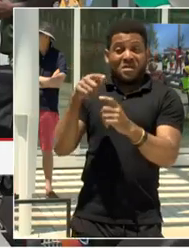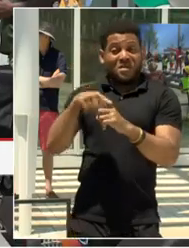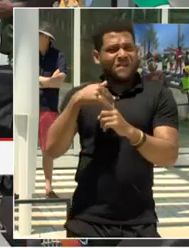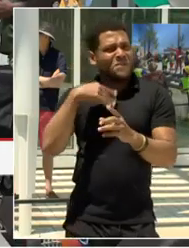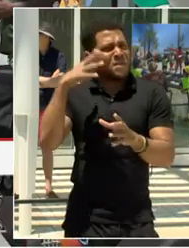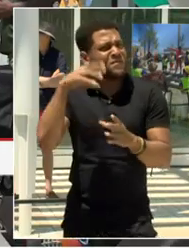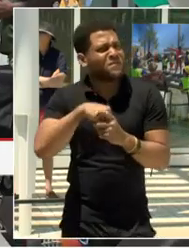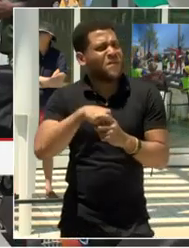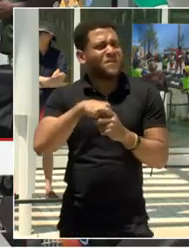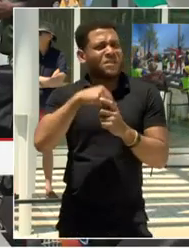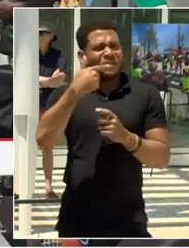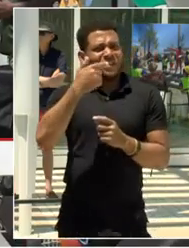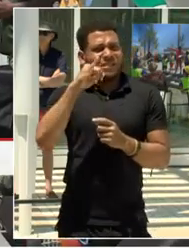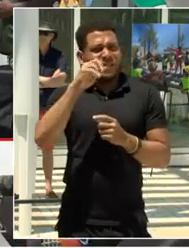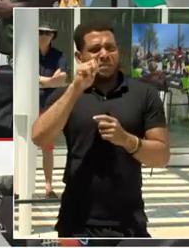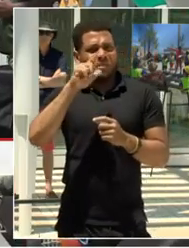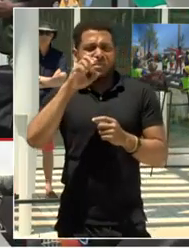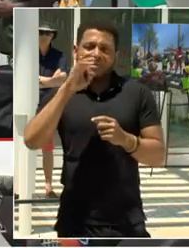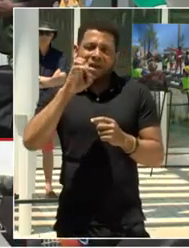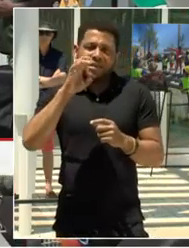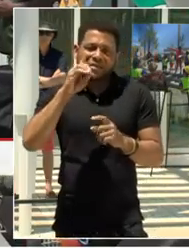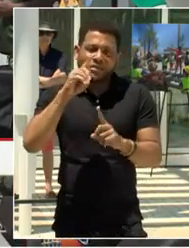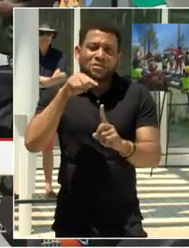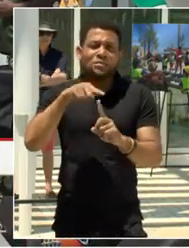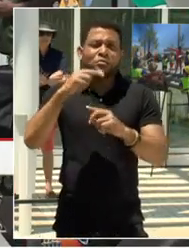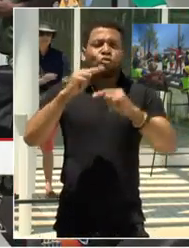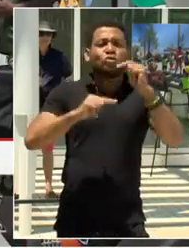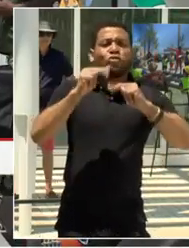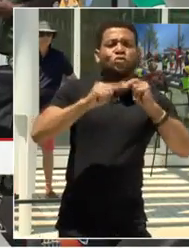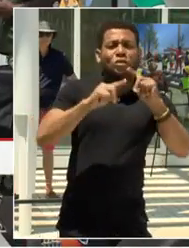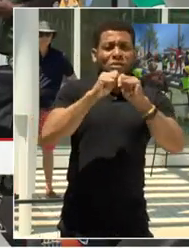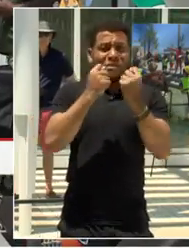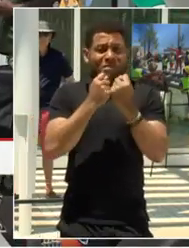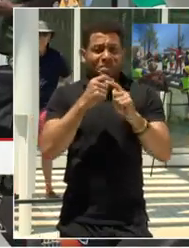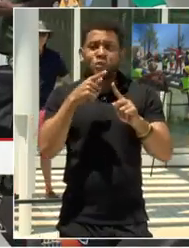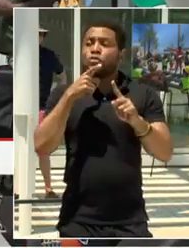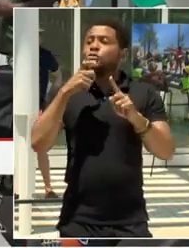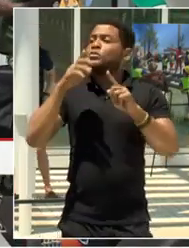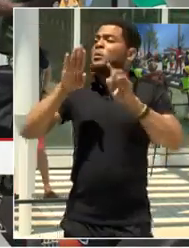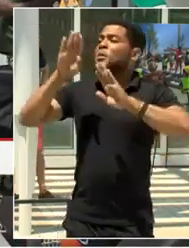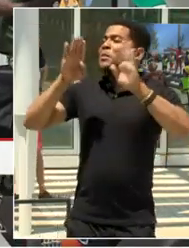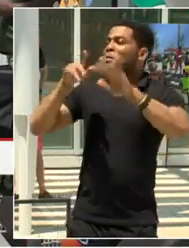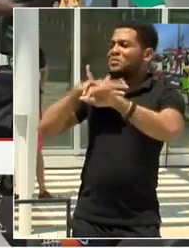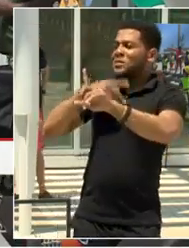raise your hand? Gilbane built this beautiful facility. They're in the back. Thank you.